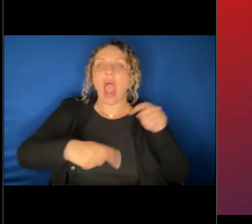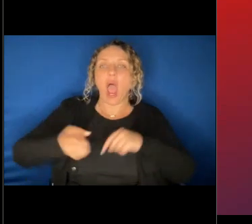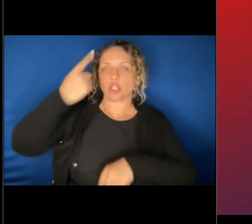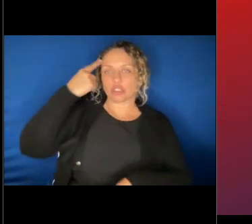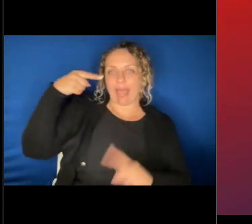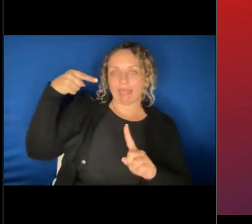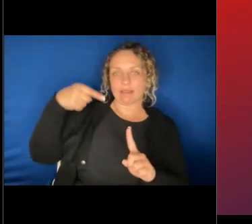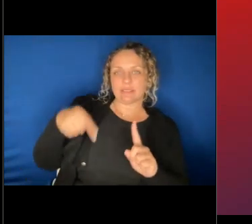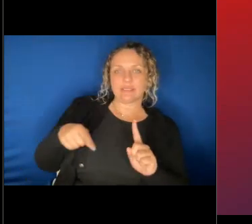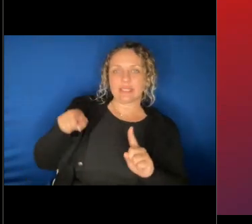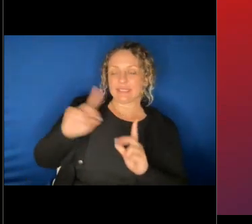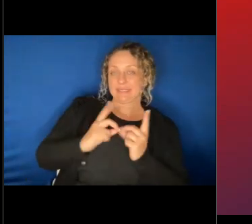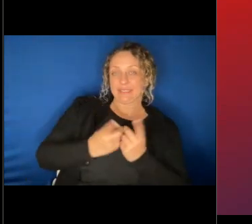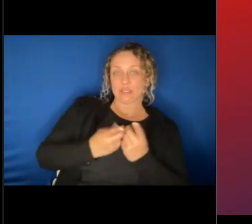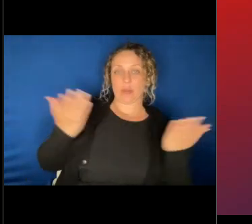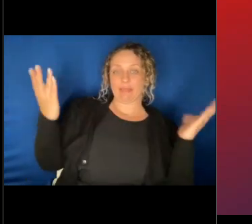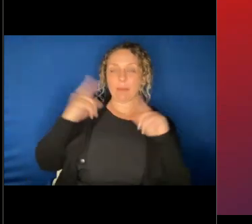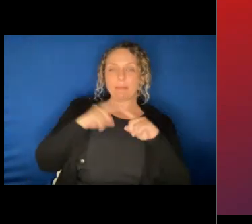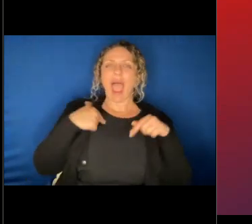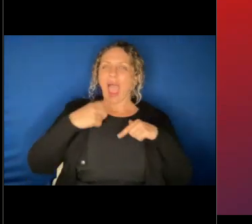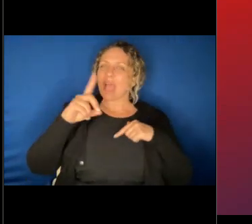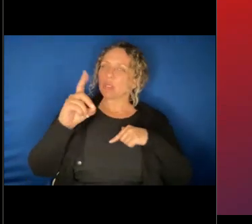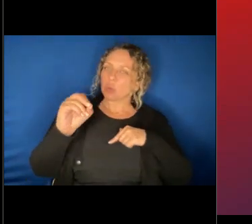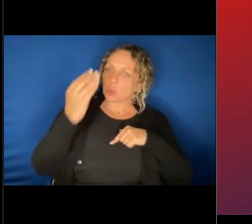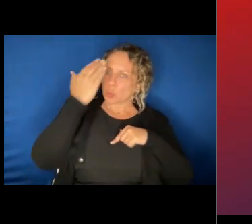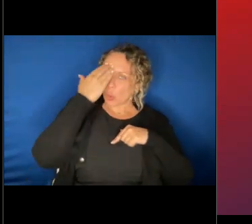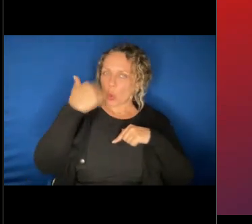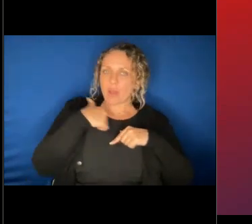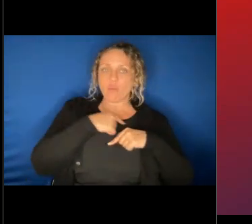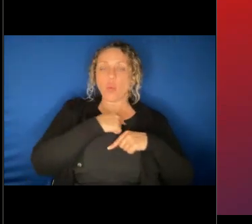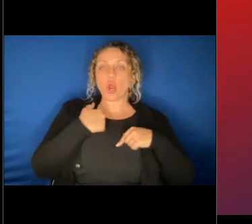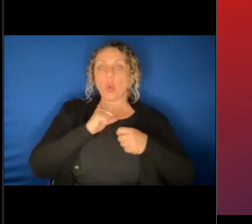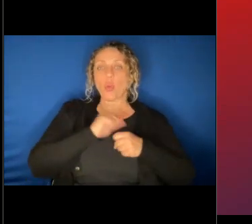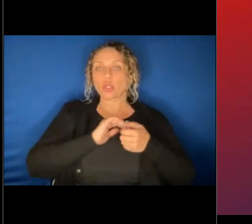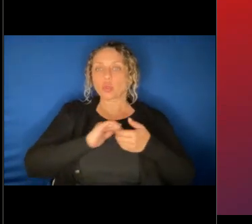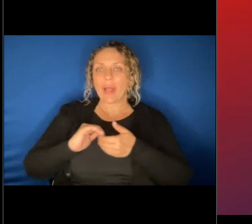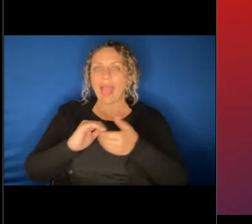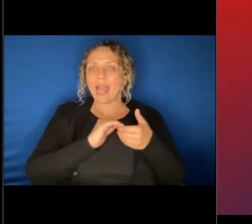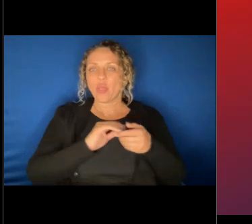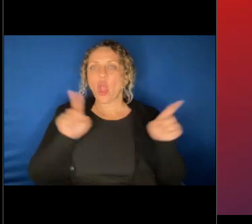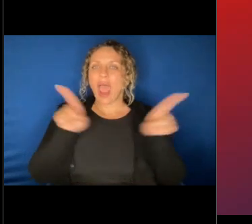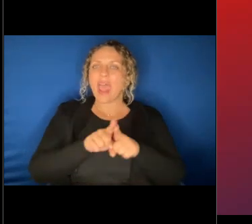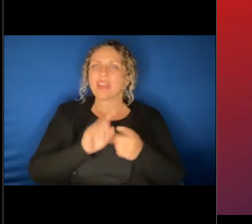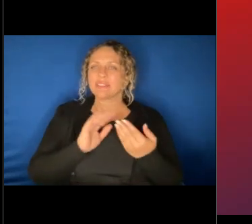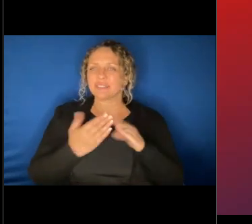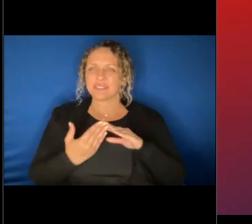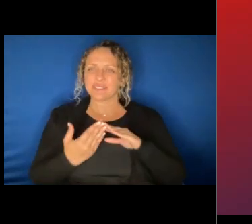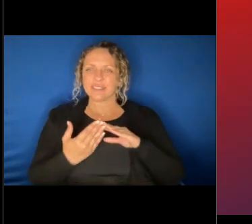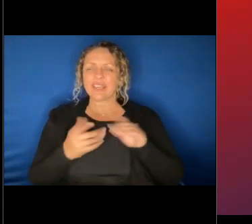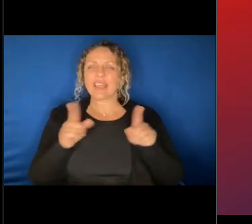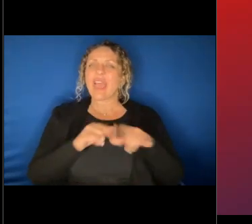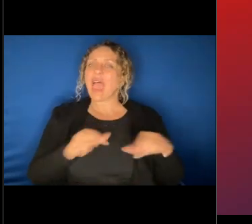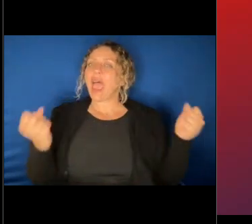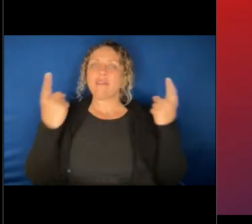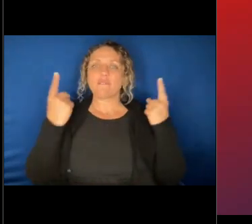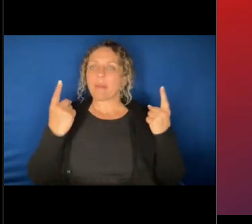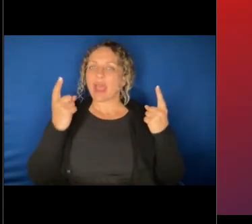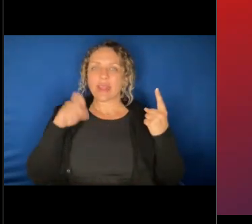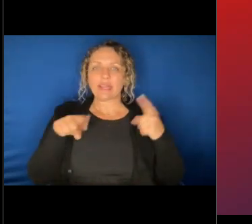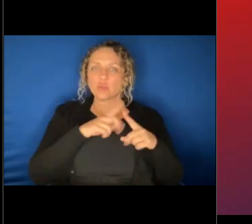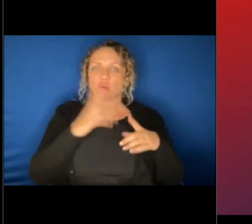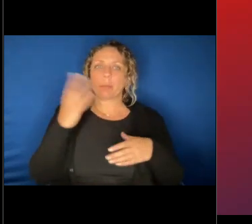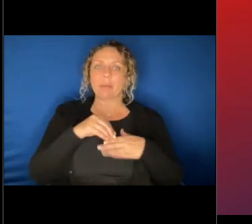this district thing, but I do know that if we're gonna work together as a city, then everybody needs to